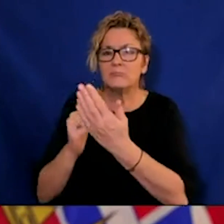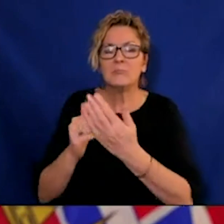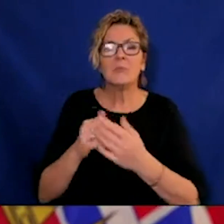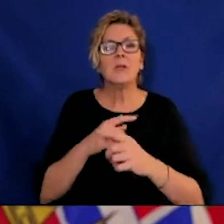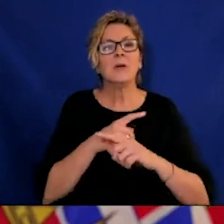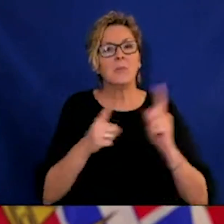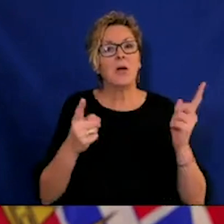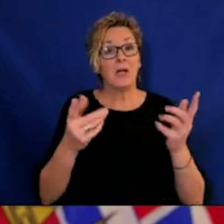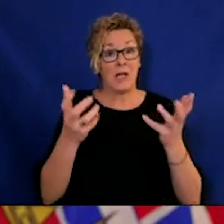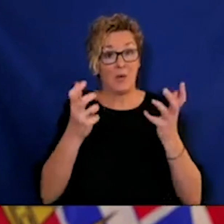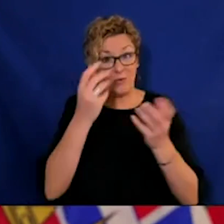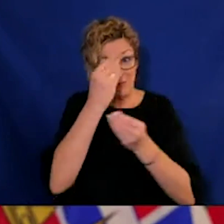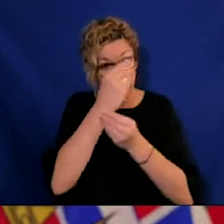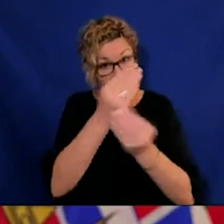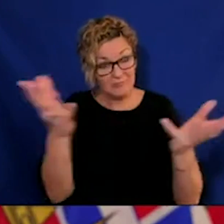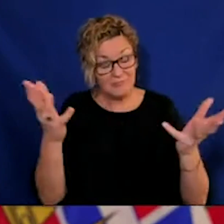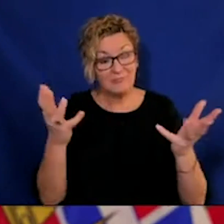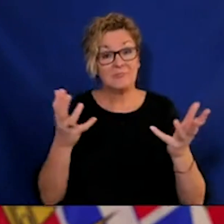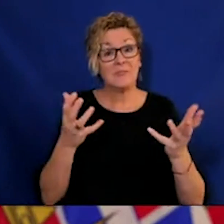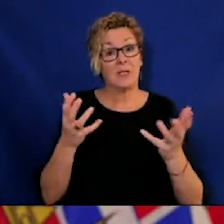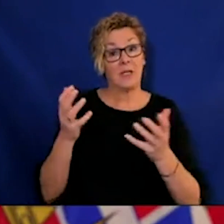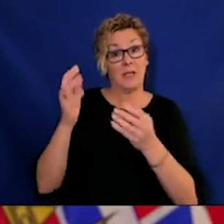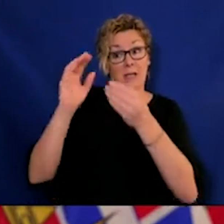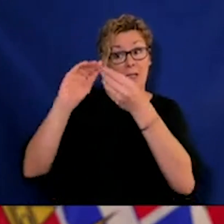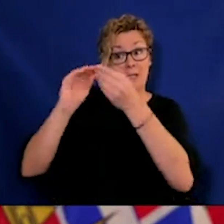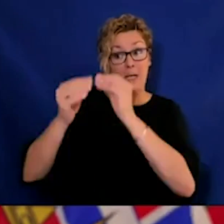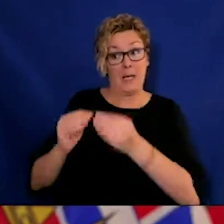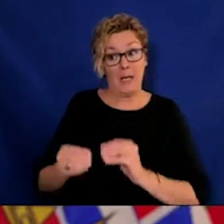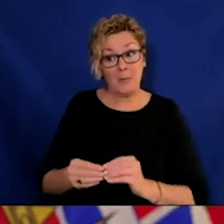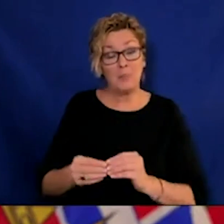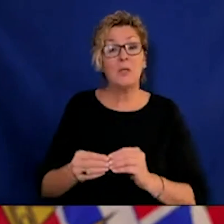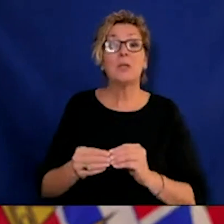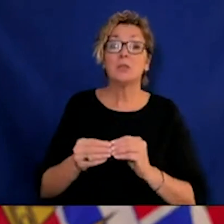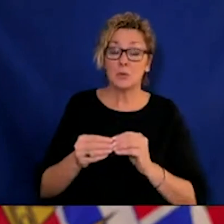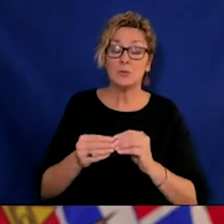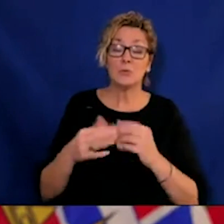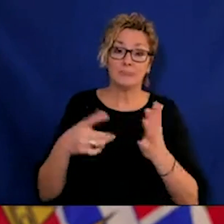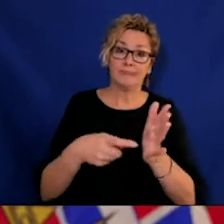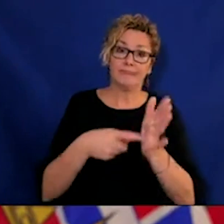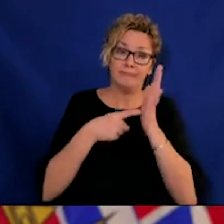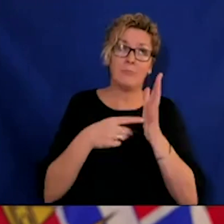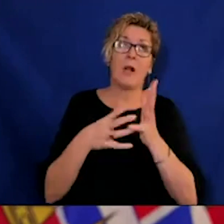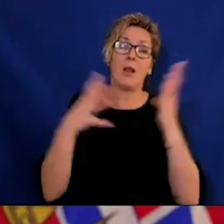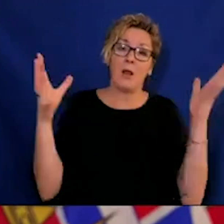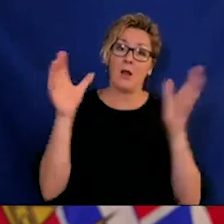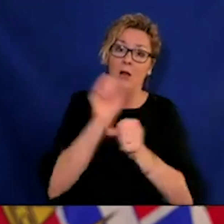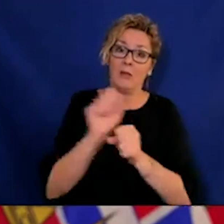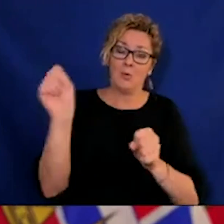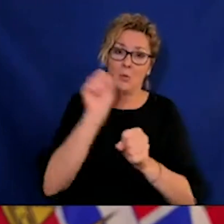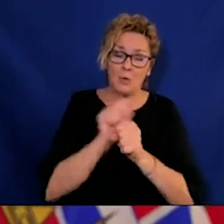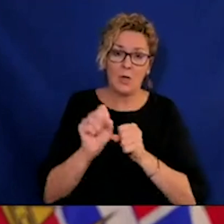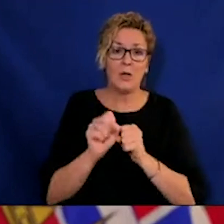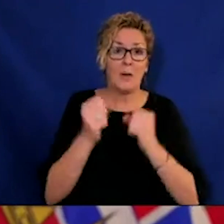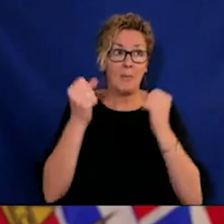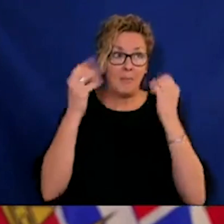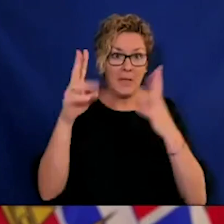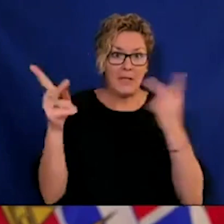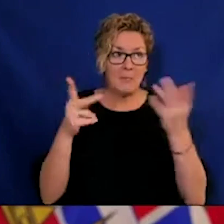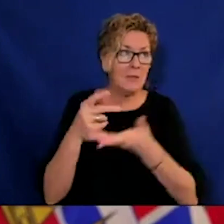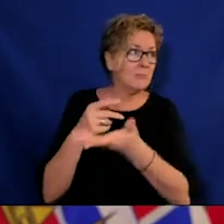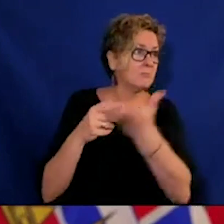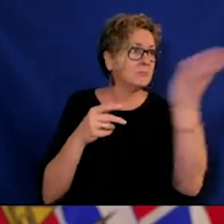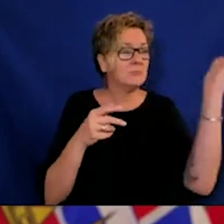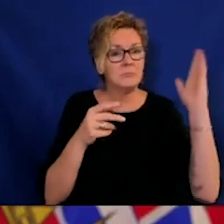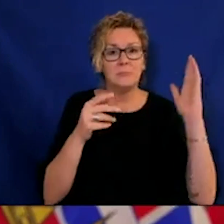arduous, and it takes the work of many epidemiologists across the province every morning to figure out exactly who's new in